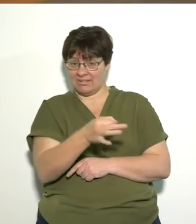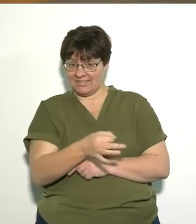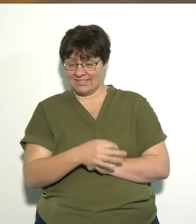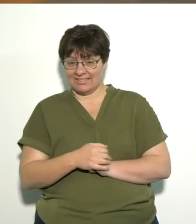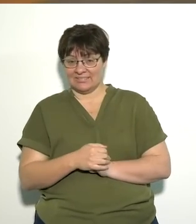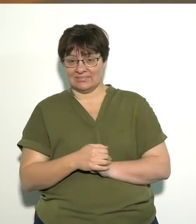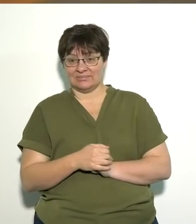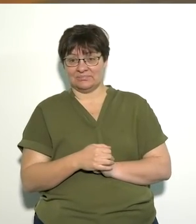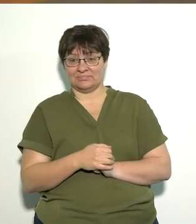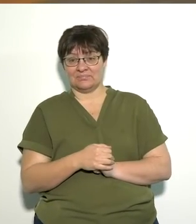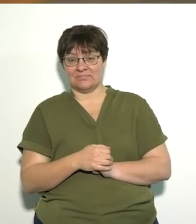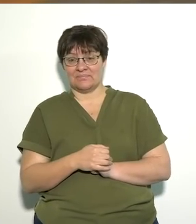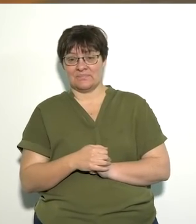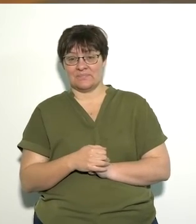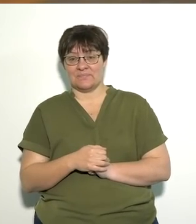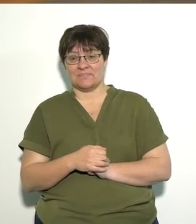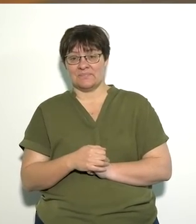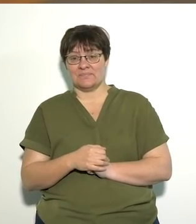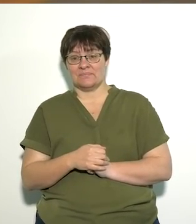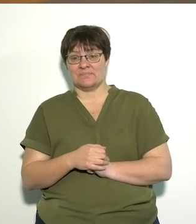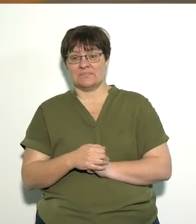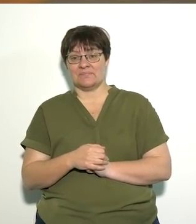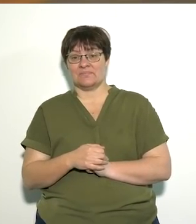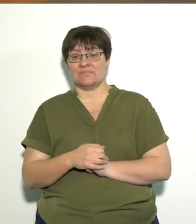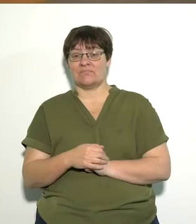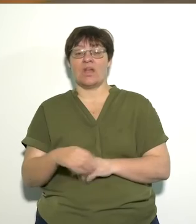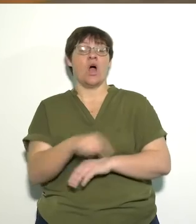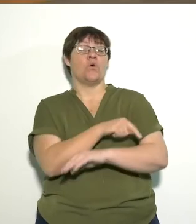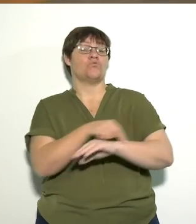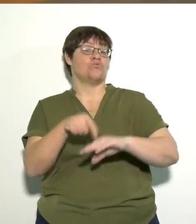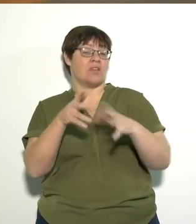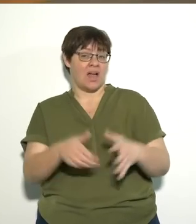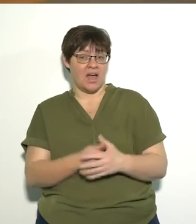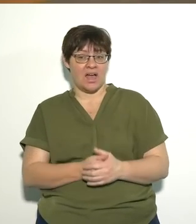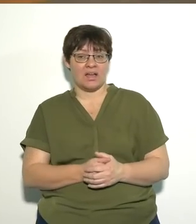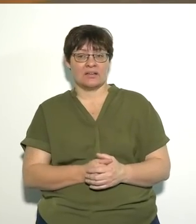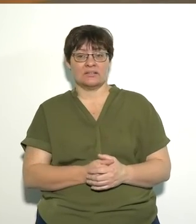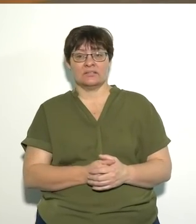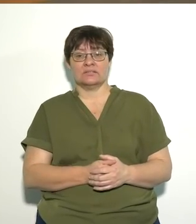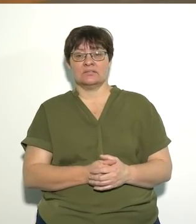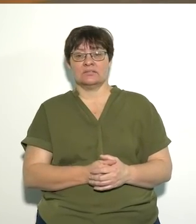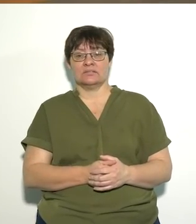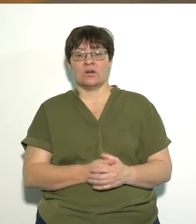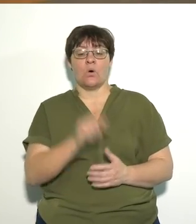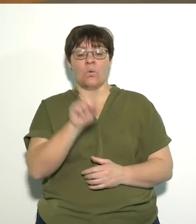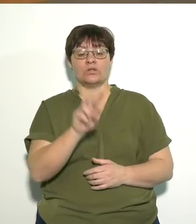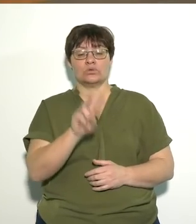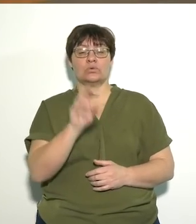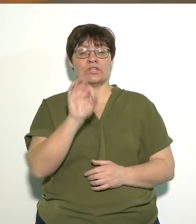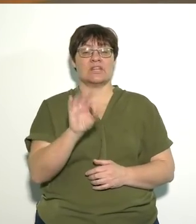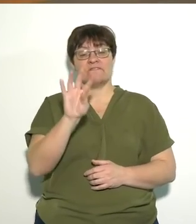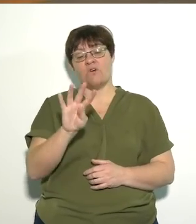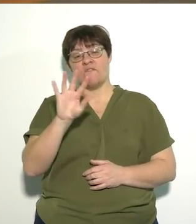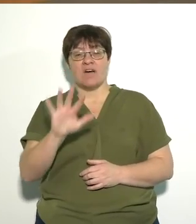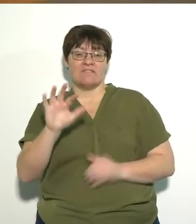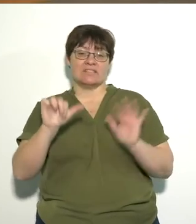tops long. We're going to write down the number 4. And the ruler is 1, 2,